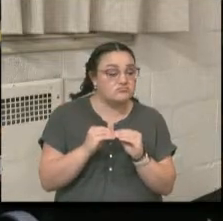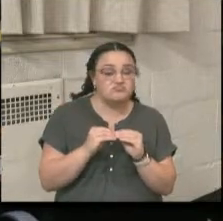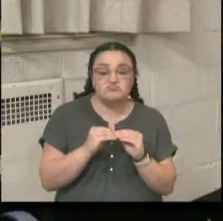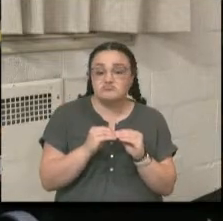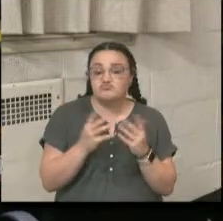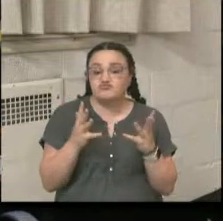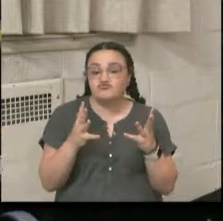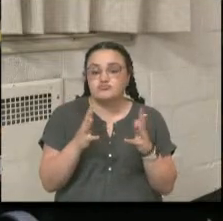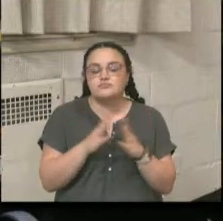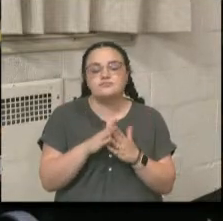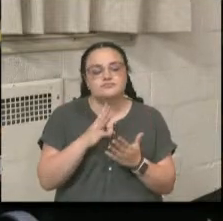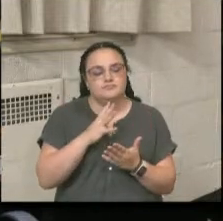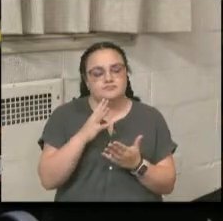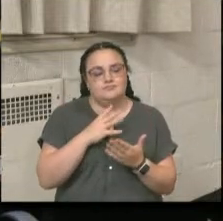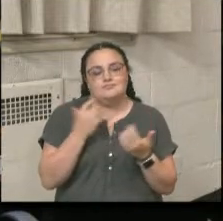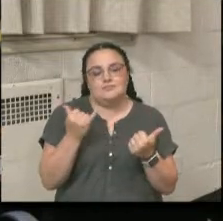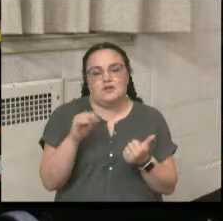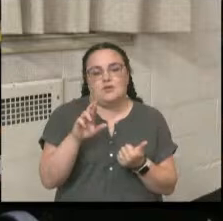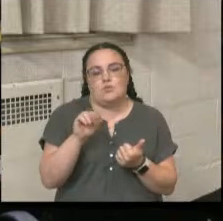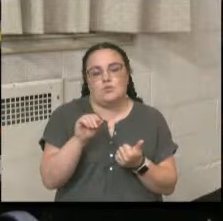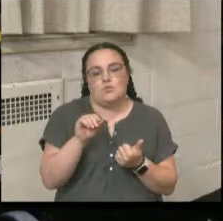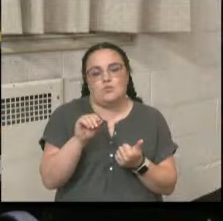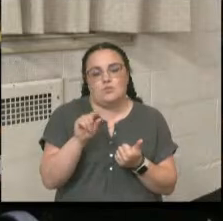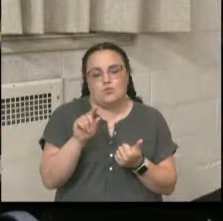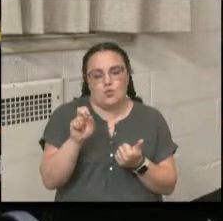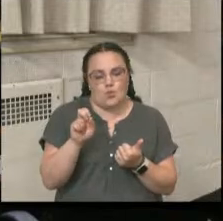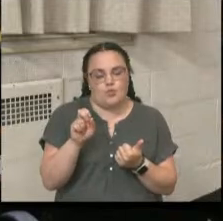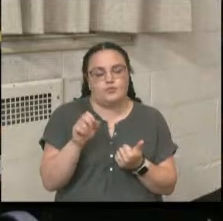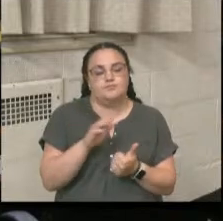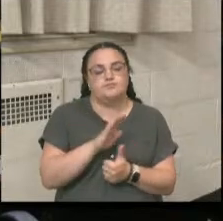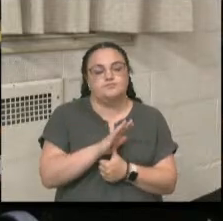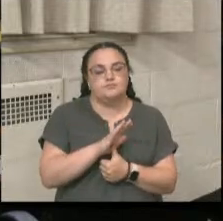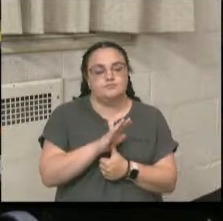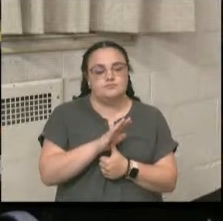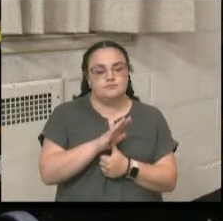Ms. Adeline, please call the roll on the amendment.